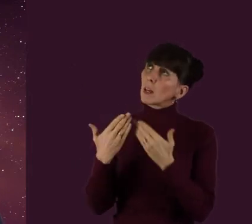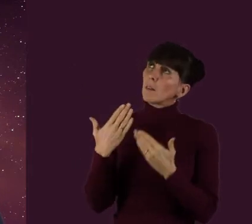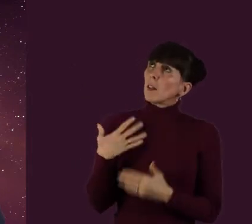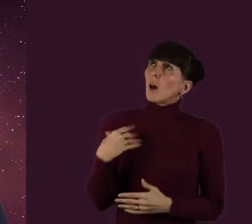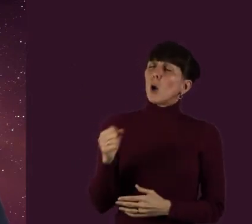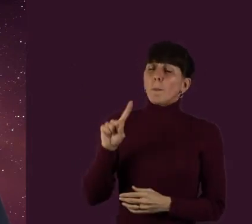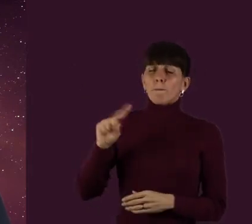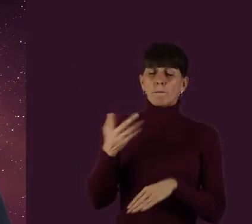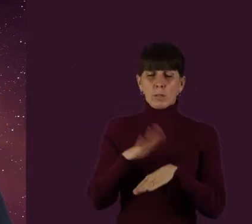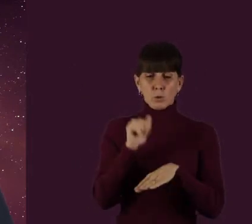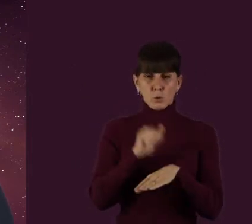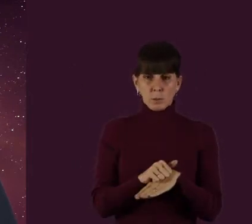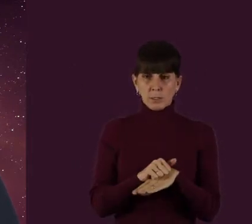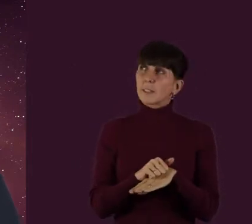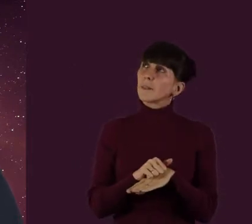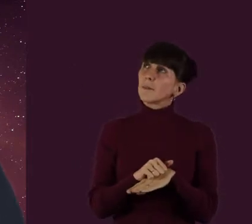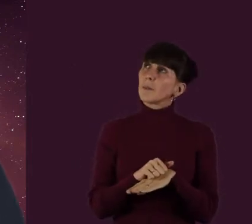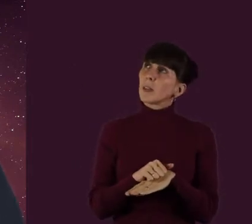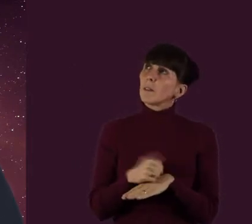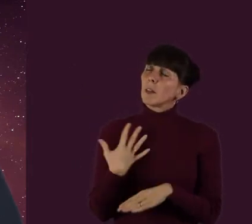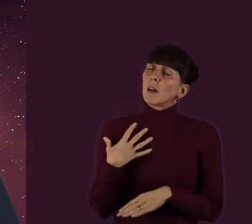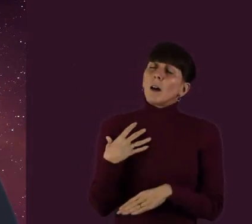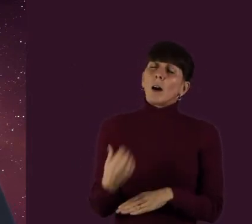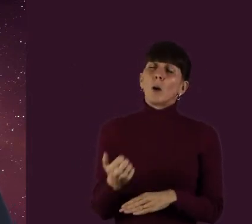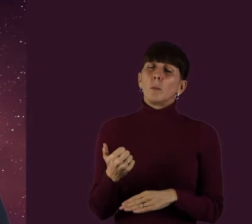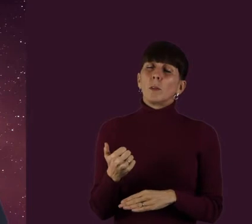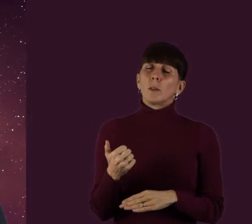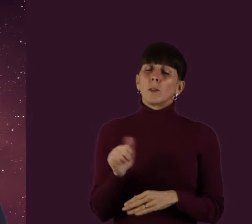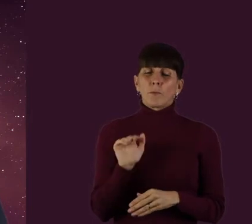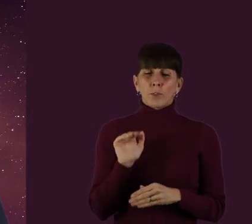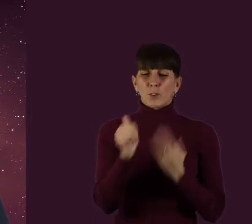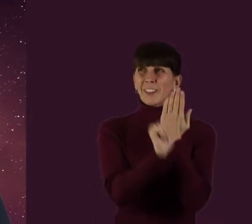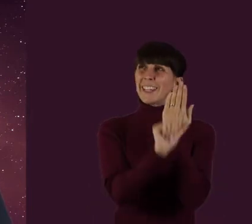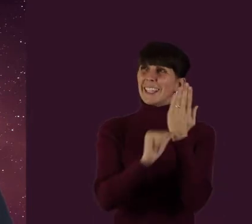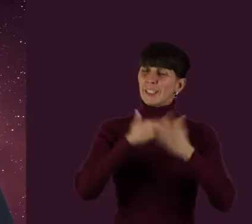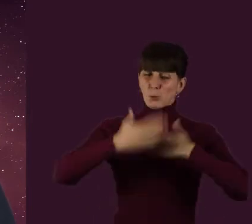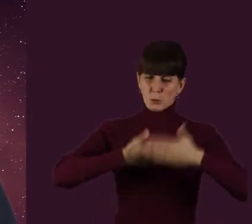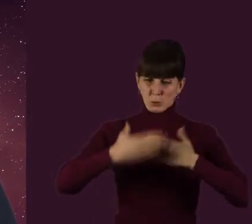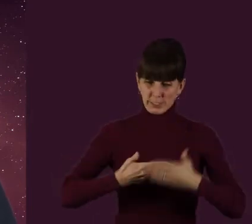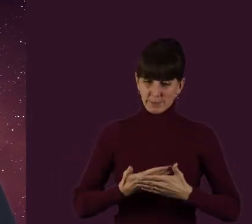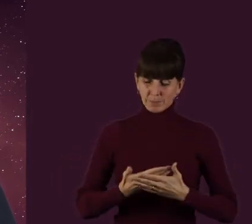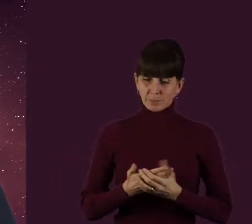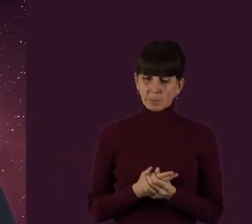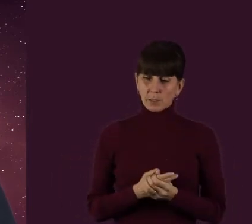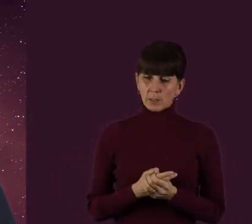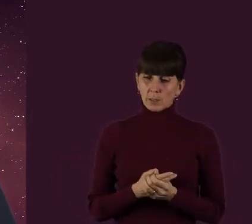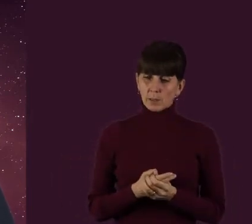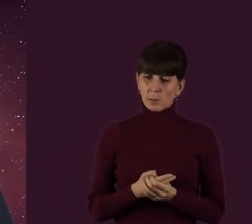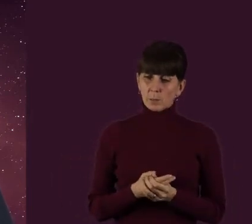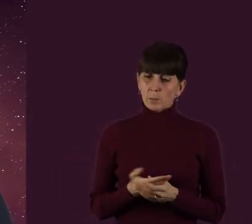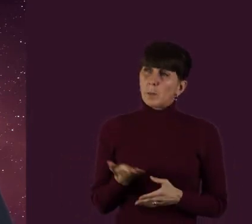time. Father, we thank you for the hope that comes through the Easter story. But Father, it all comes through your